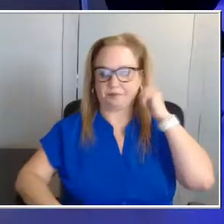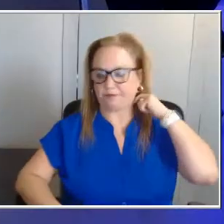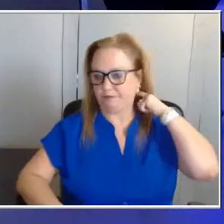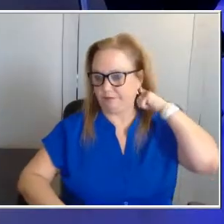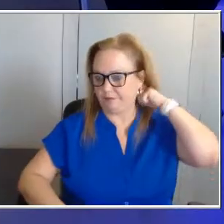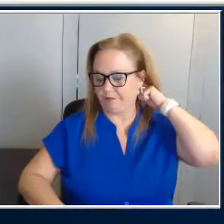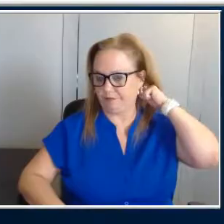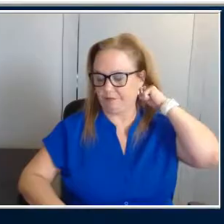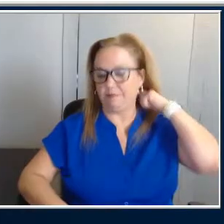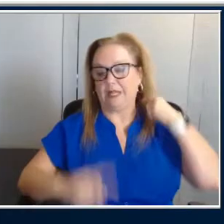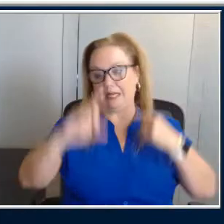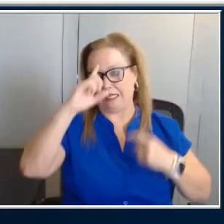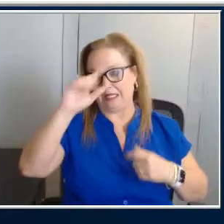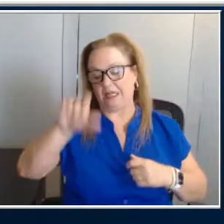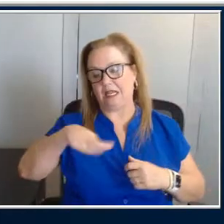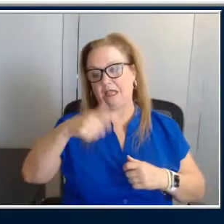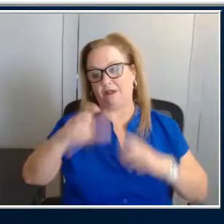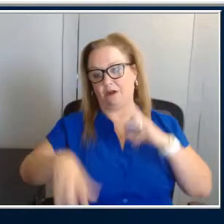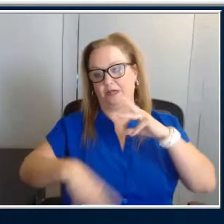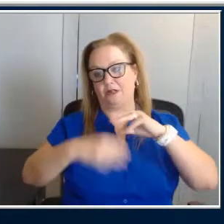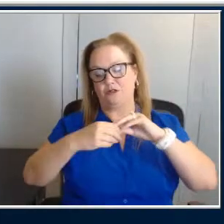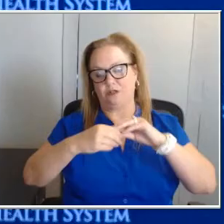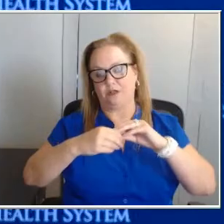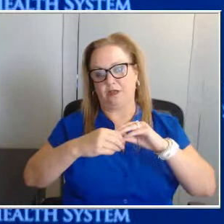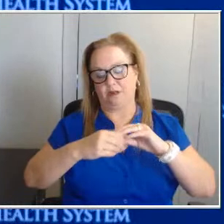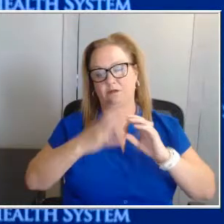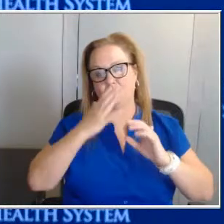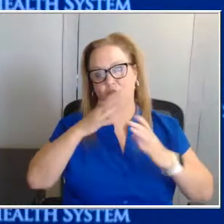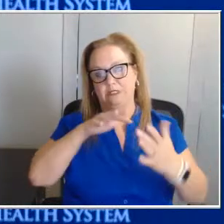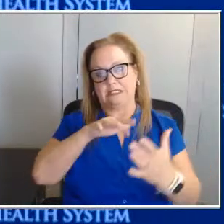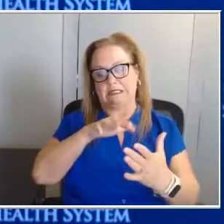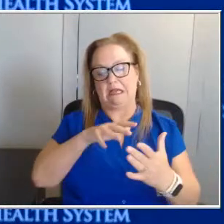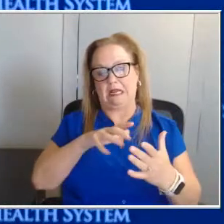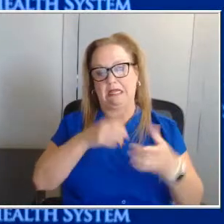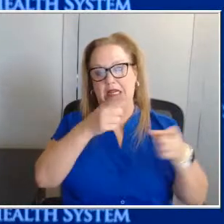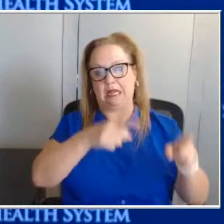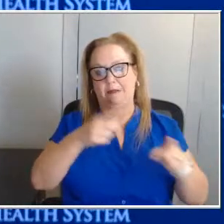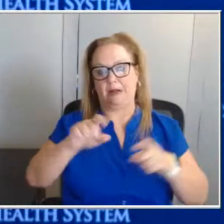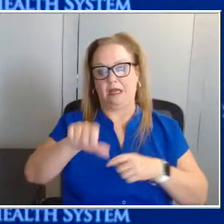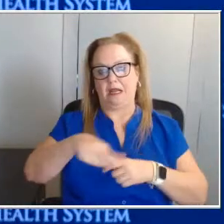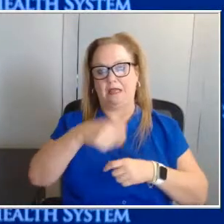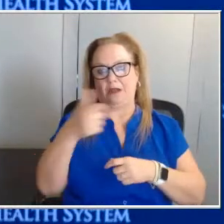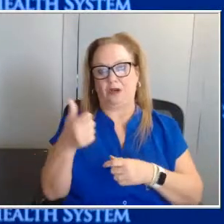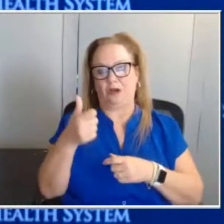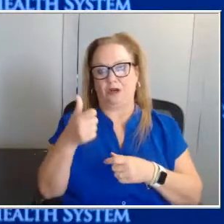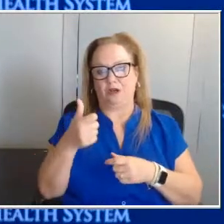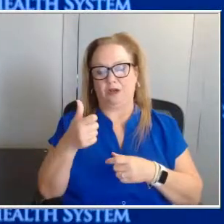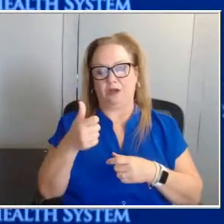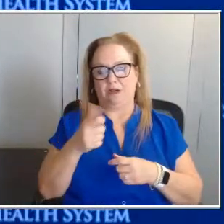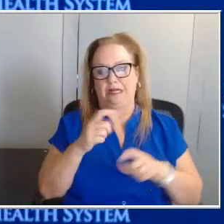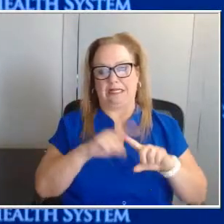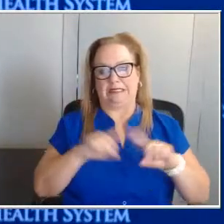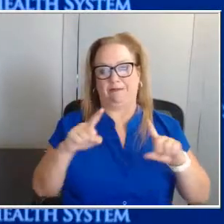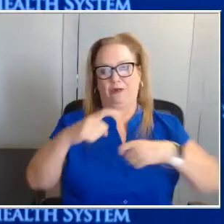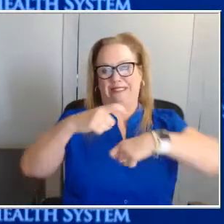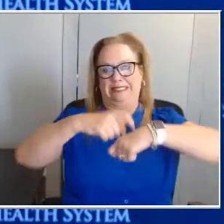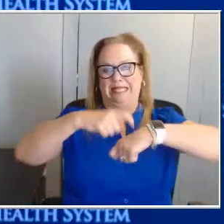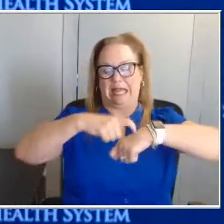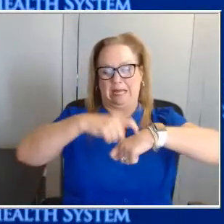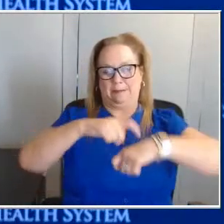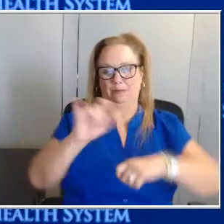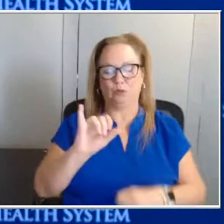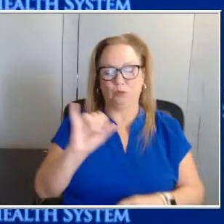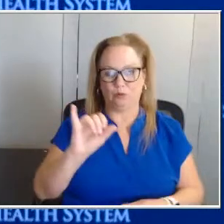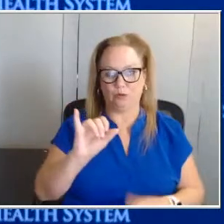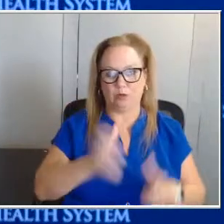I think another caveat to that, I think it was a very well done study, but I think another caveat to that is it was in a different time as well.